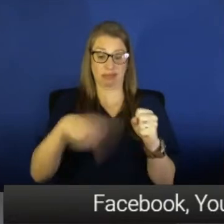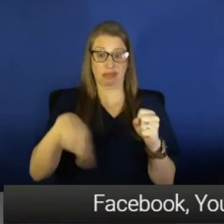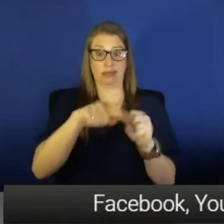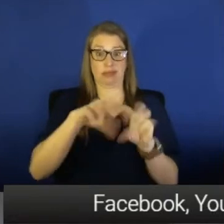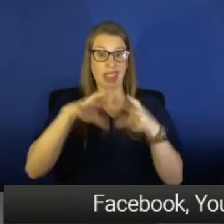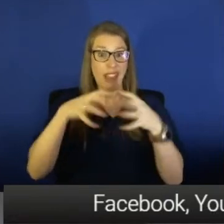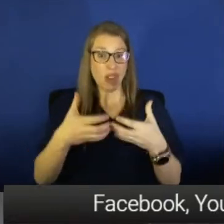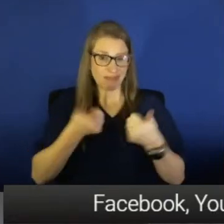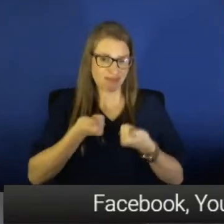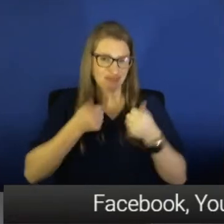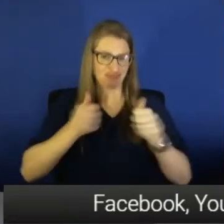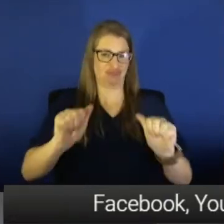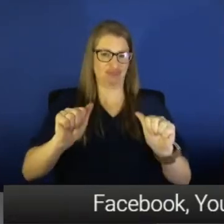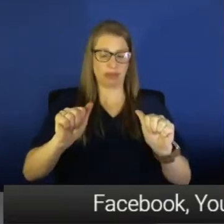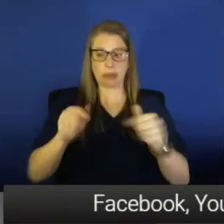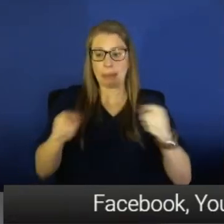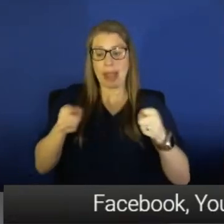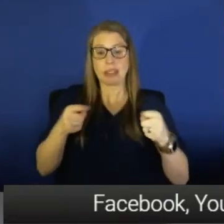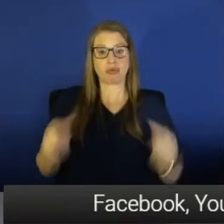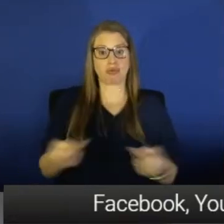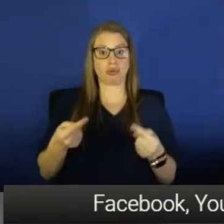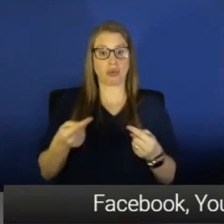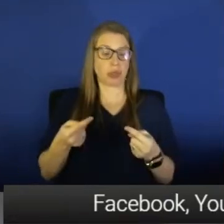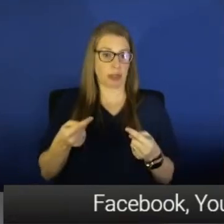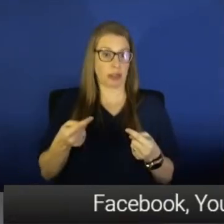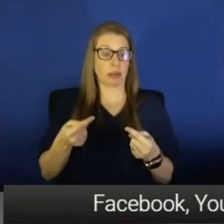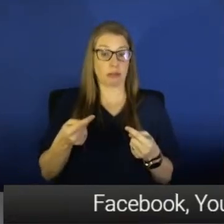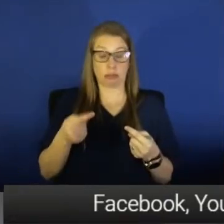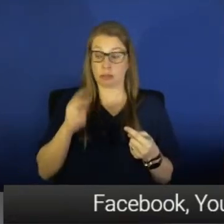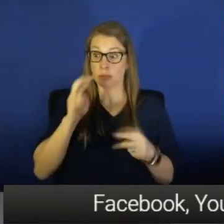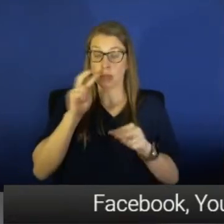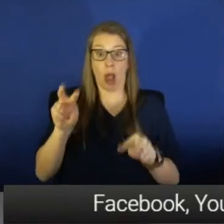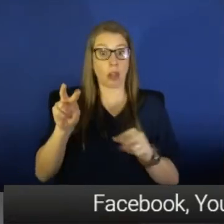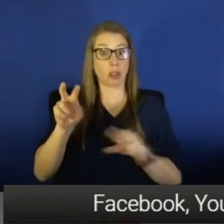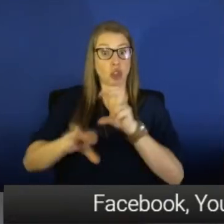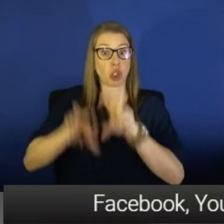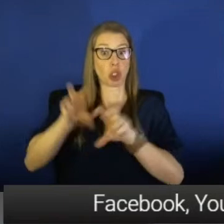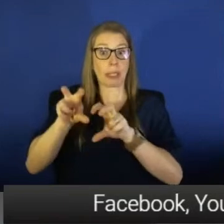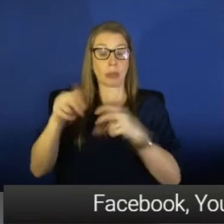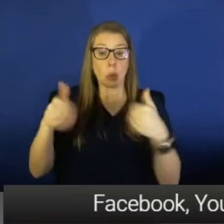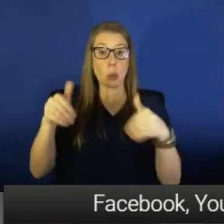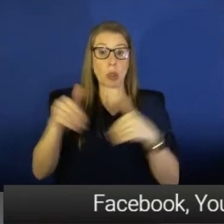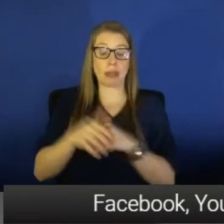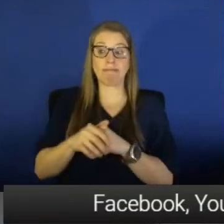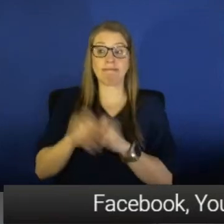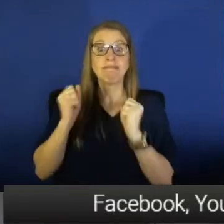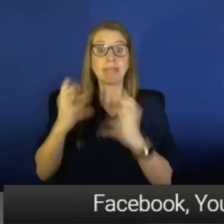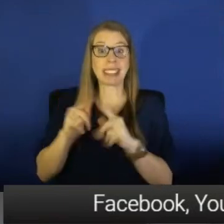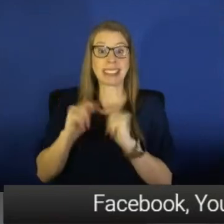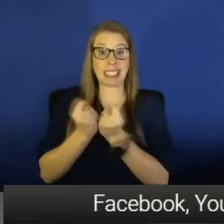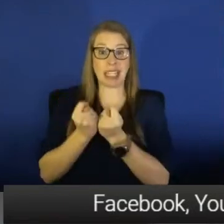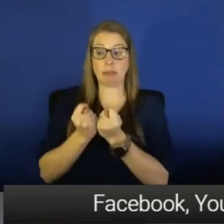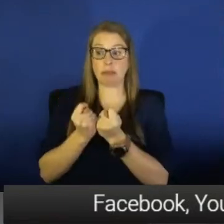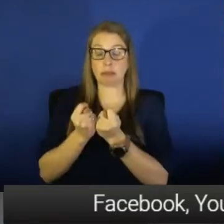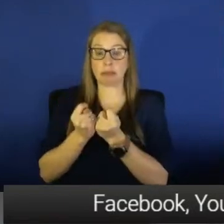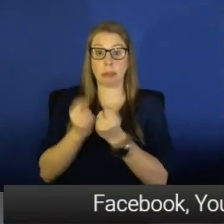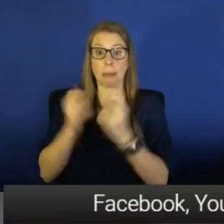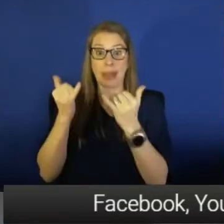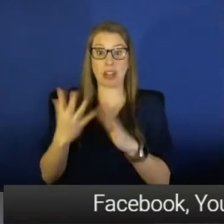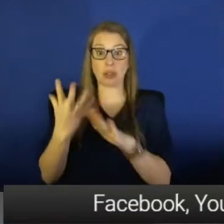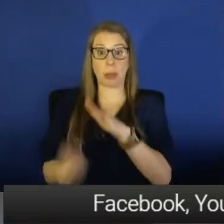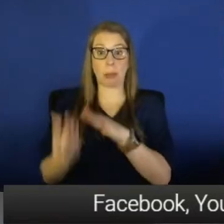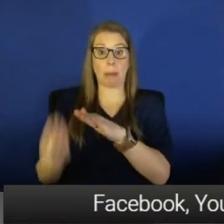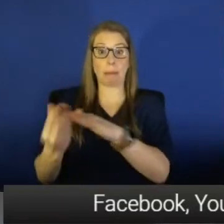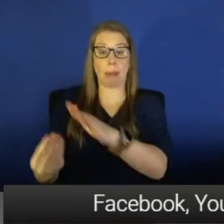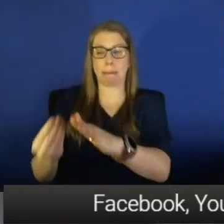those injuries. And you saw it a lot in the tournament. A lot of the teams we played, unfortunately, lost people just directly before we played them. We